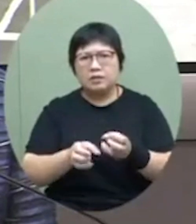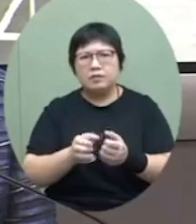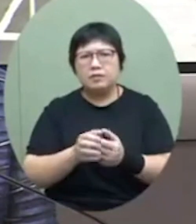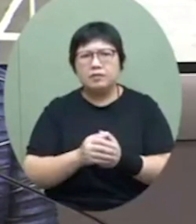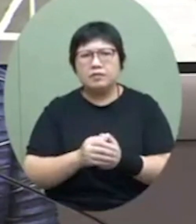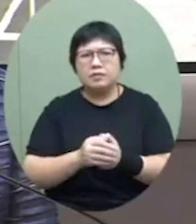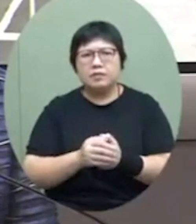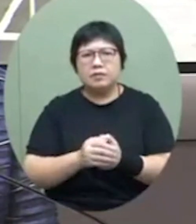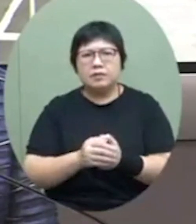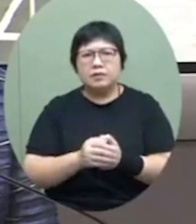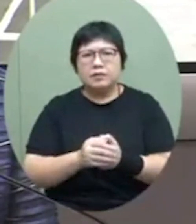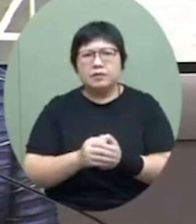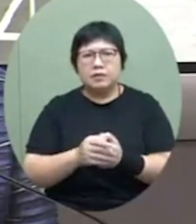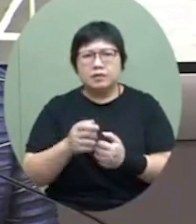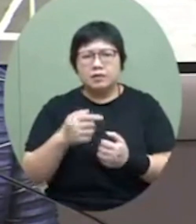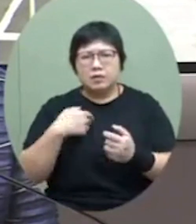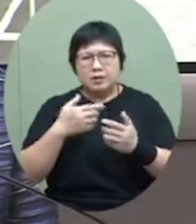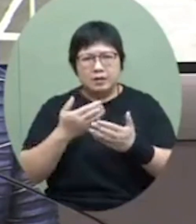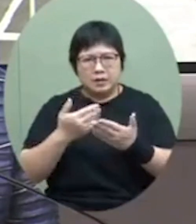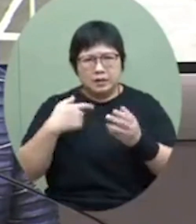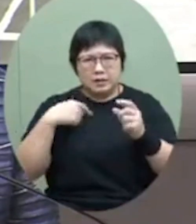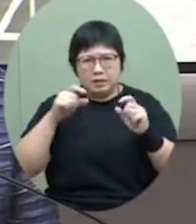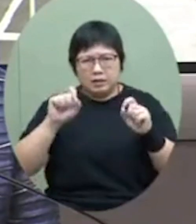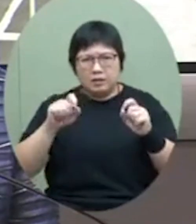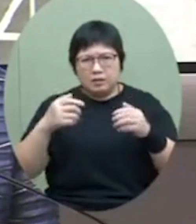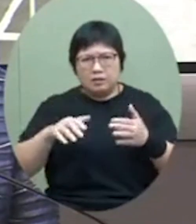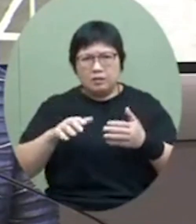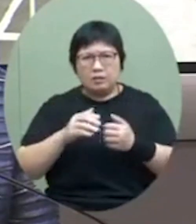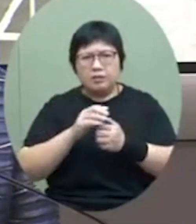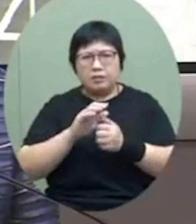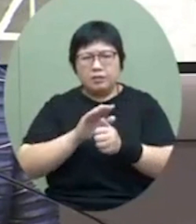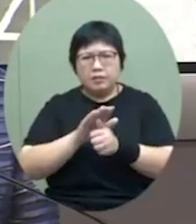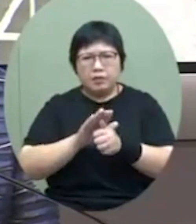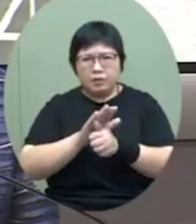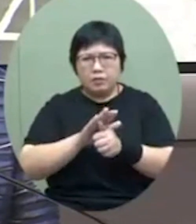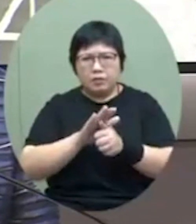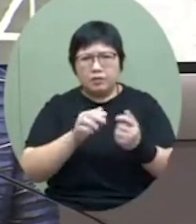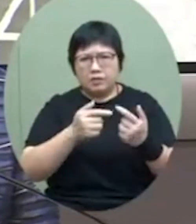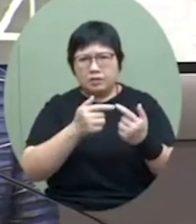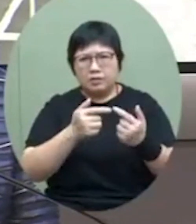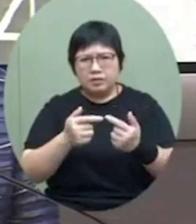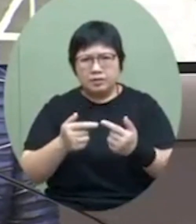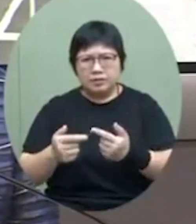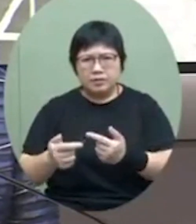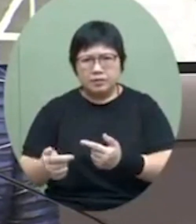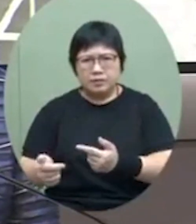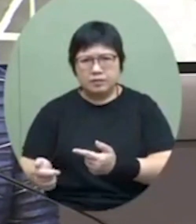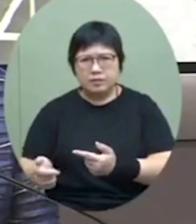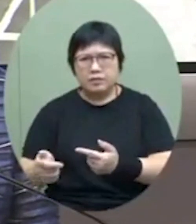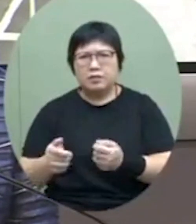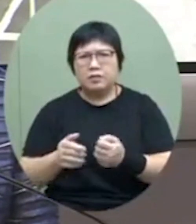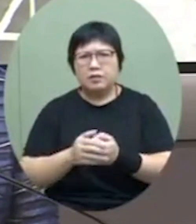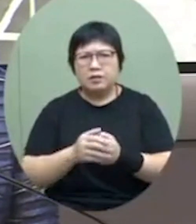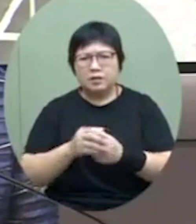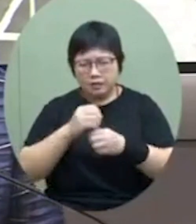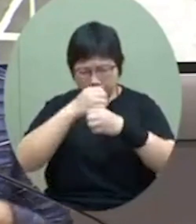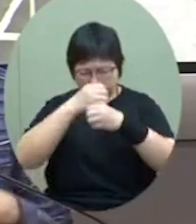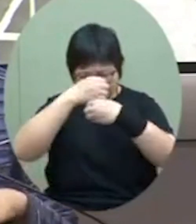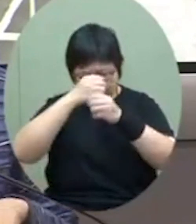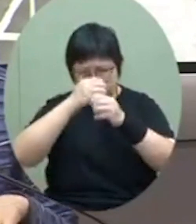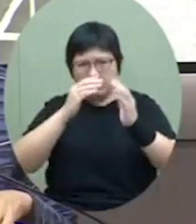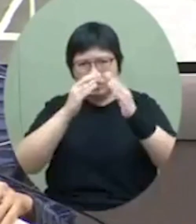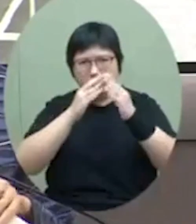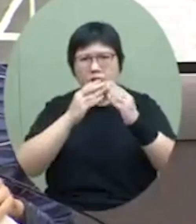way to the extent that the laboratories will not be given any personal information they are only